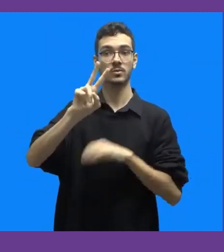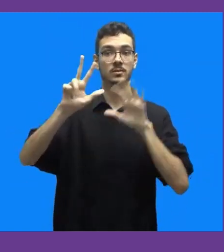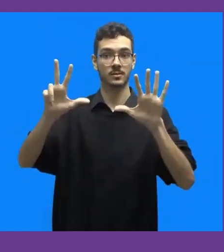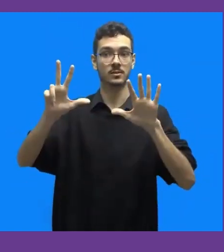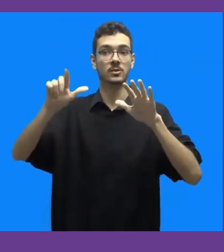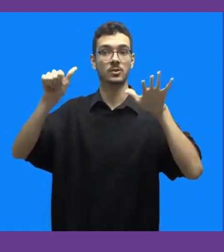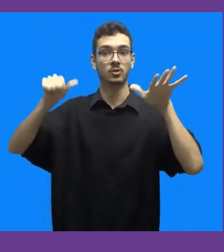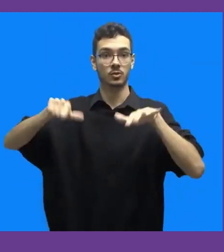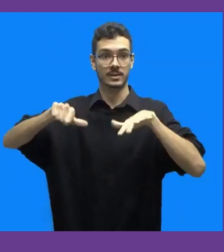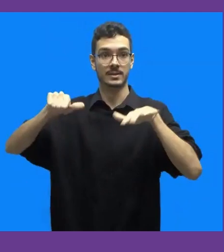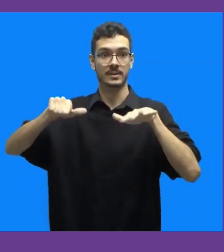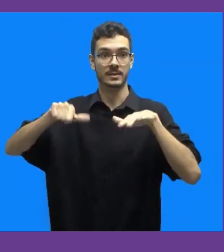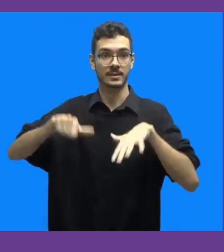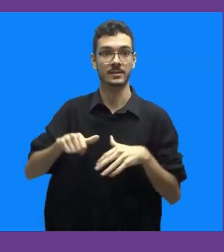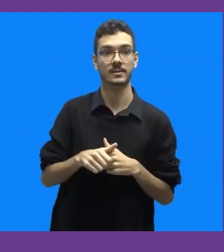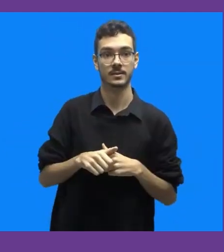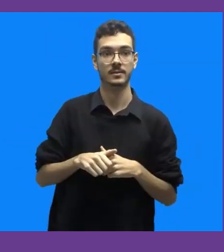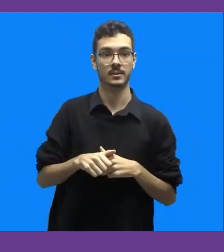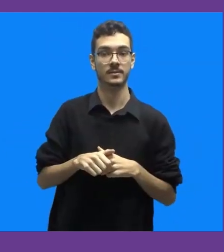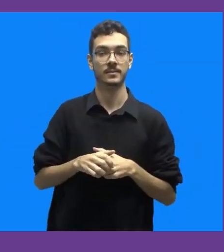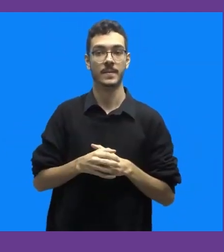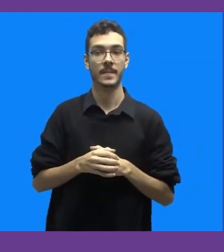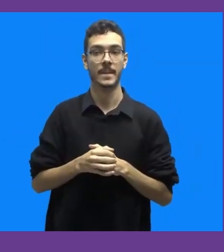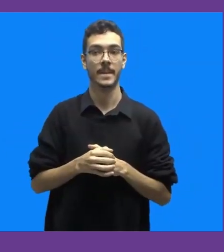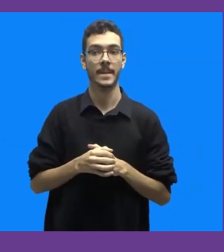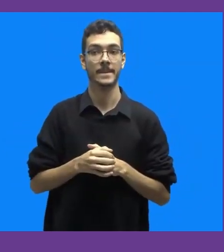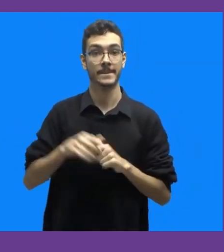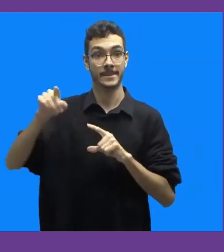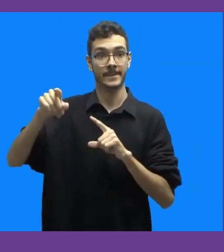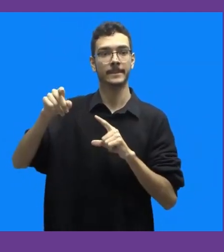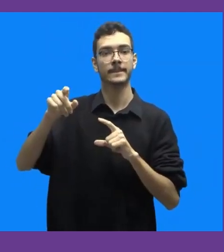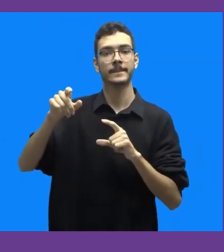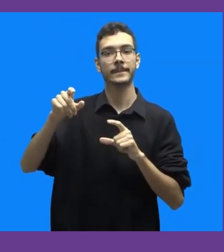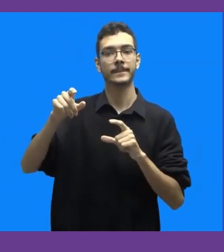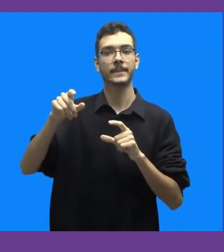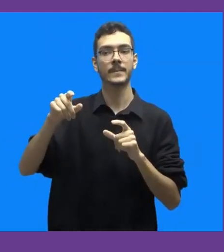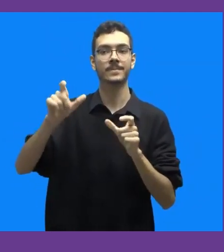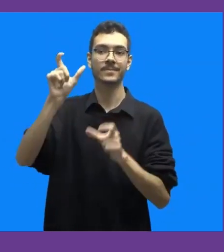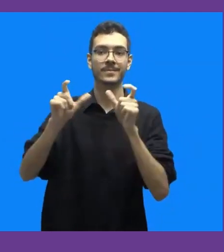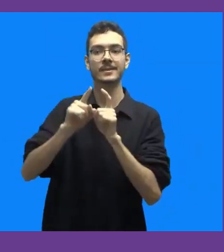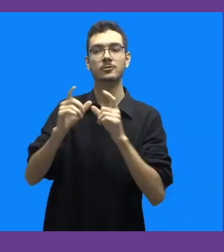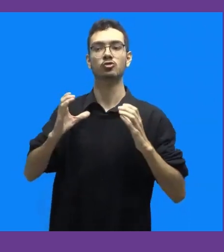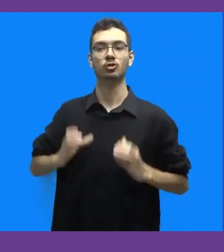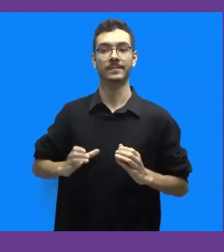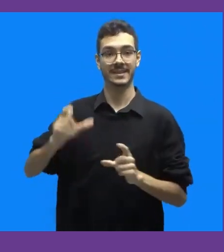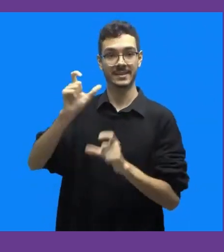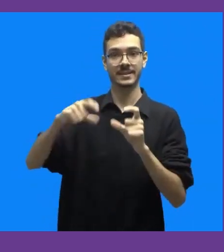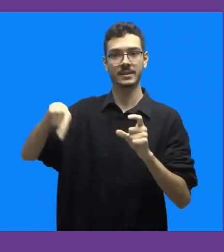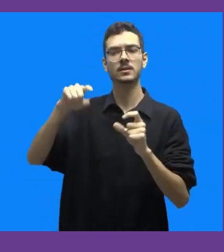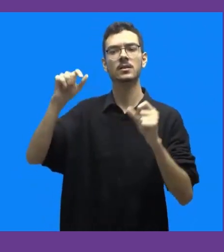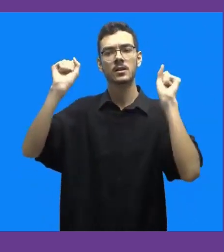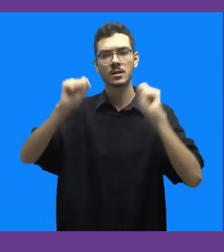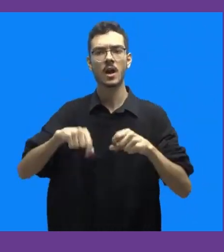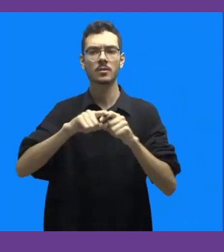and or authorities if services or products do not respect the new rule. So